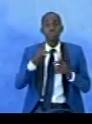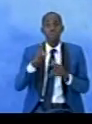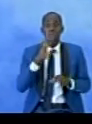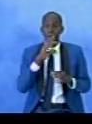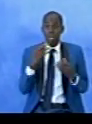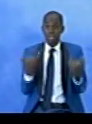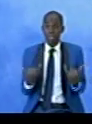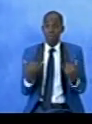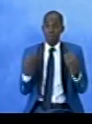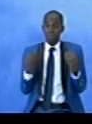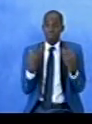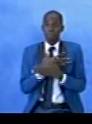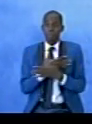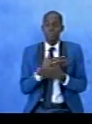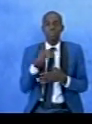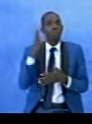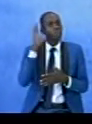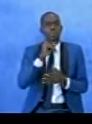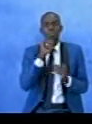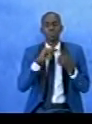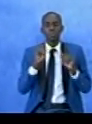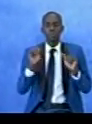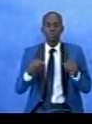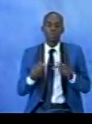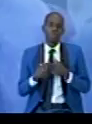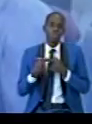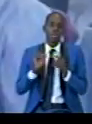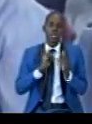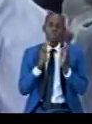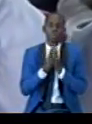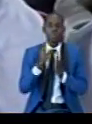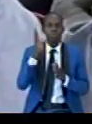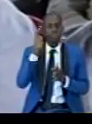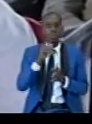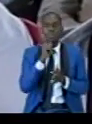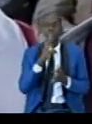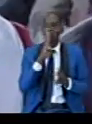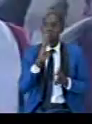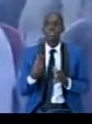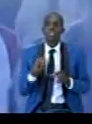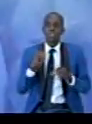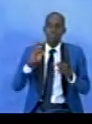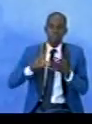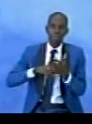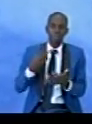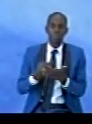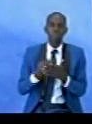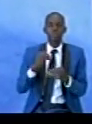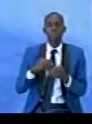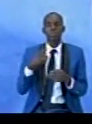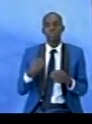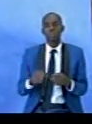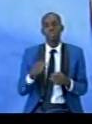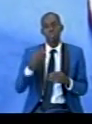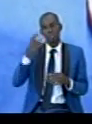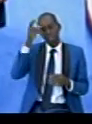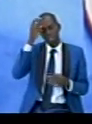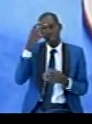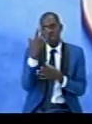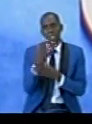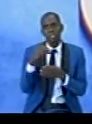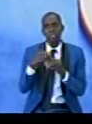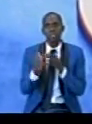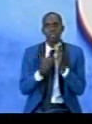his dinner. You will not become a candidate for anybody's dinner. That's why it says, though